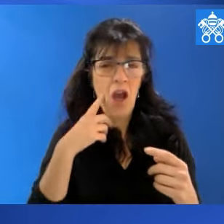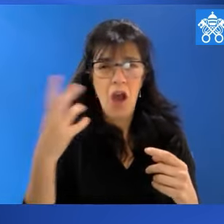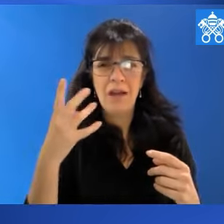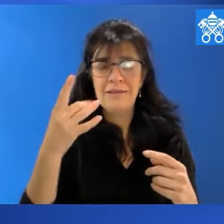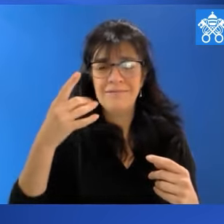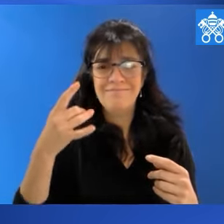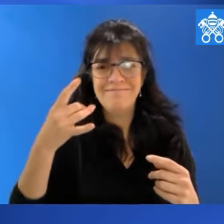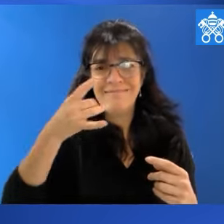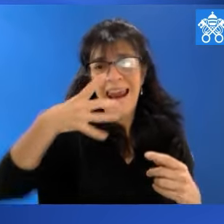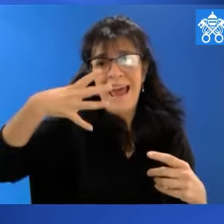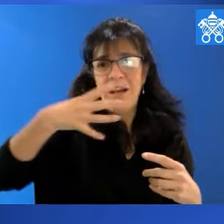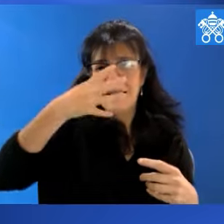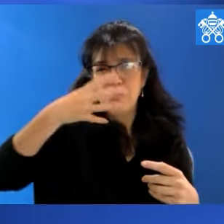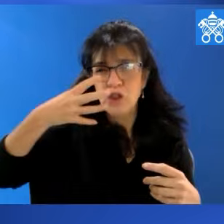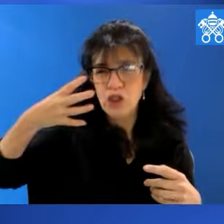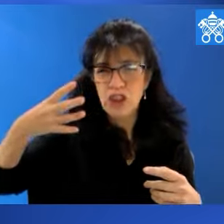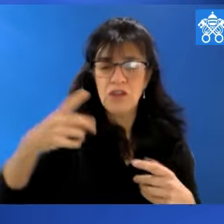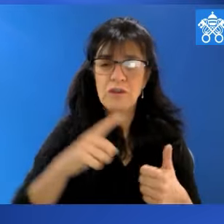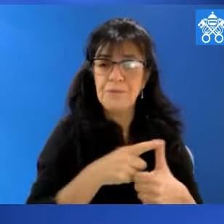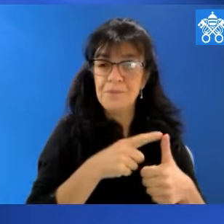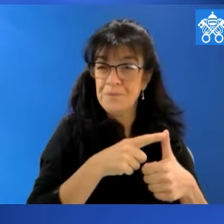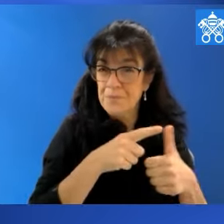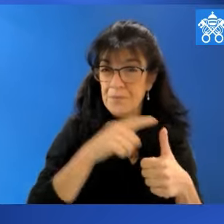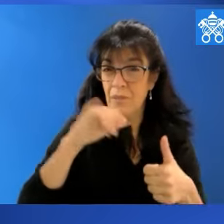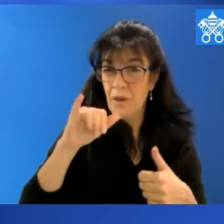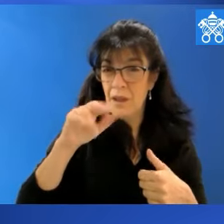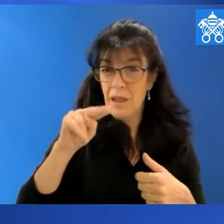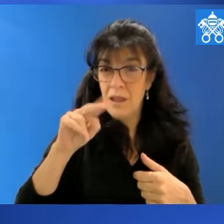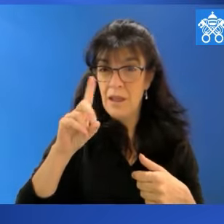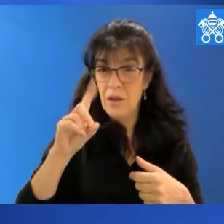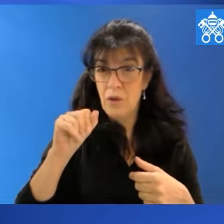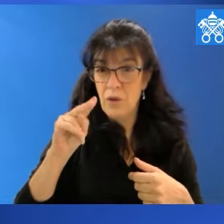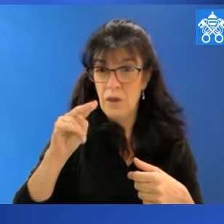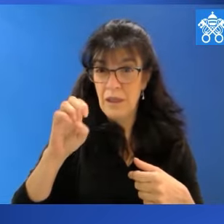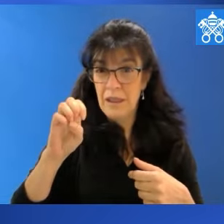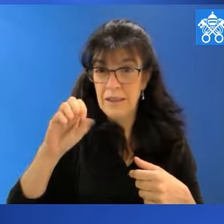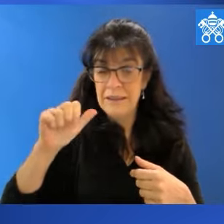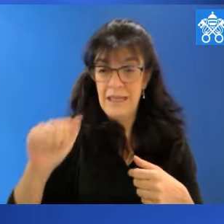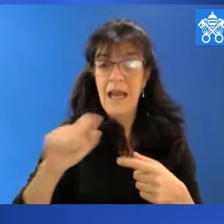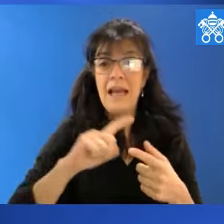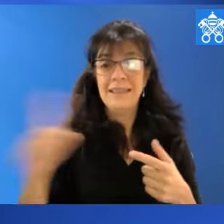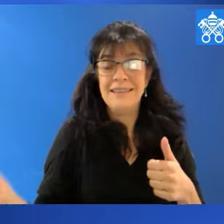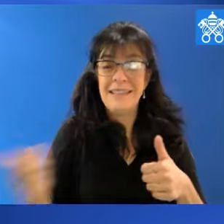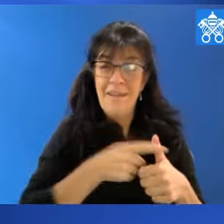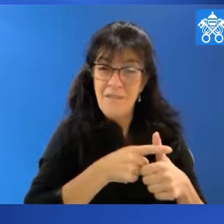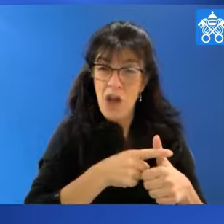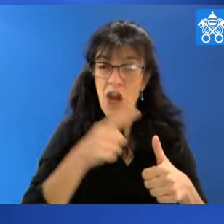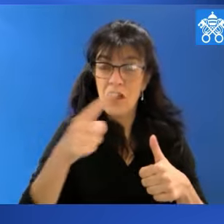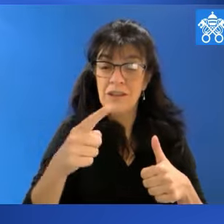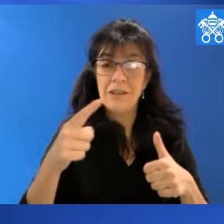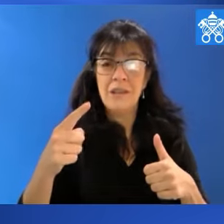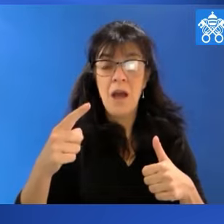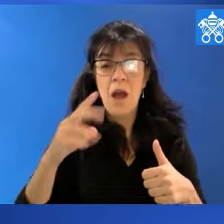visit Indonesia, and as you know, Indonesia is the largest Muslim population of any country in the